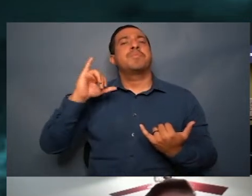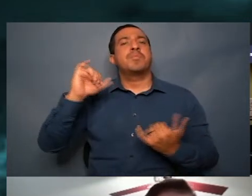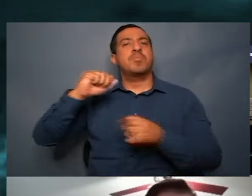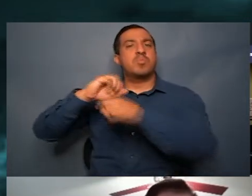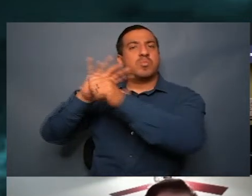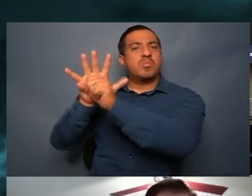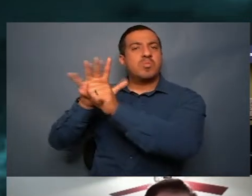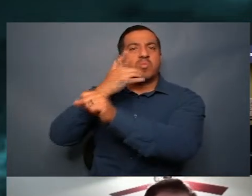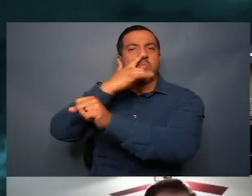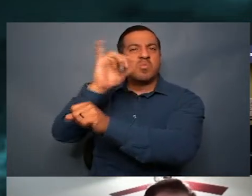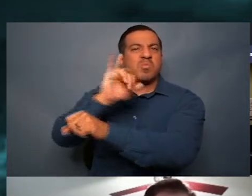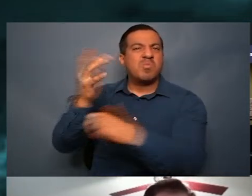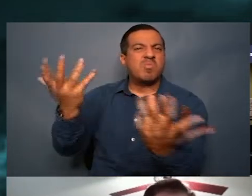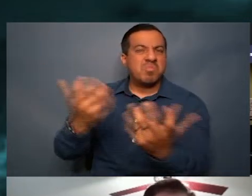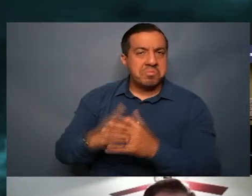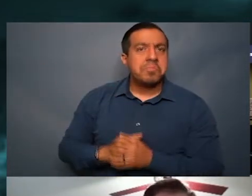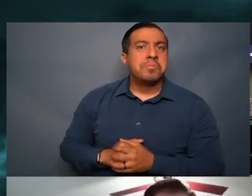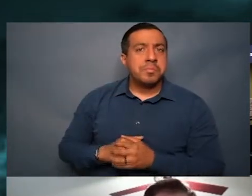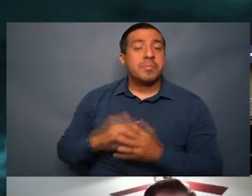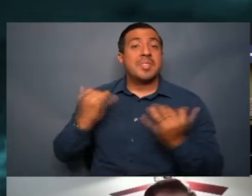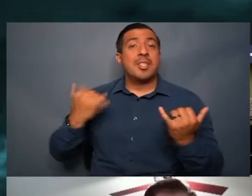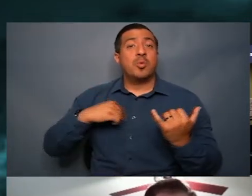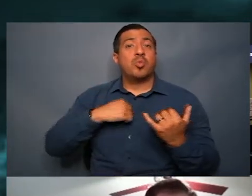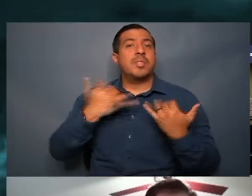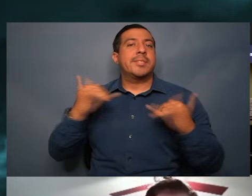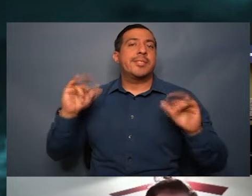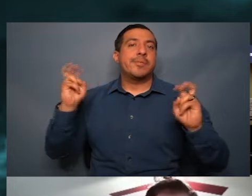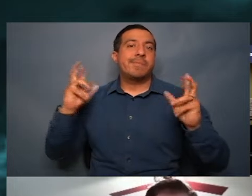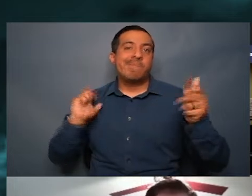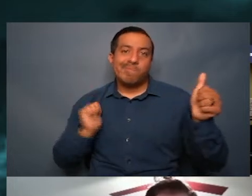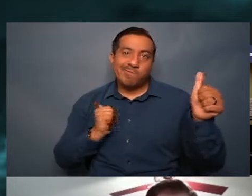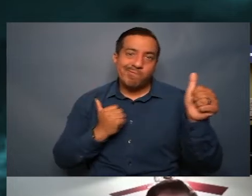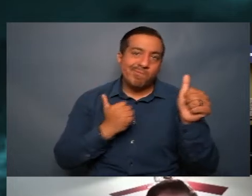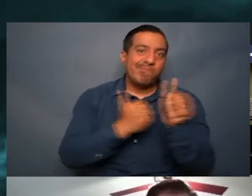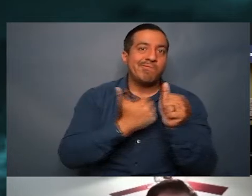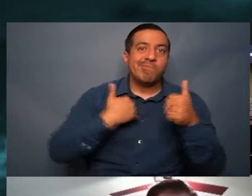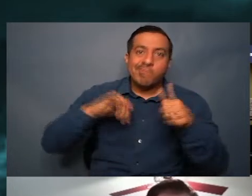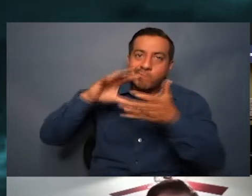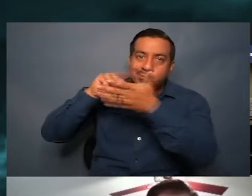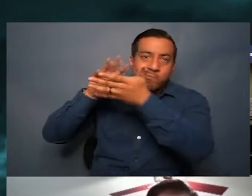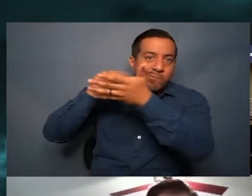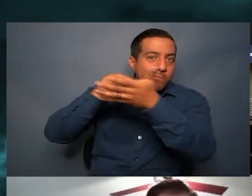is now. Last year, we're still playing catch up. There was a lot of learning curve,